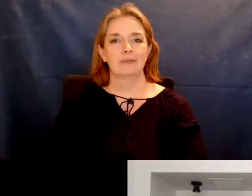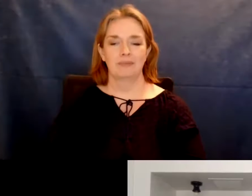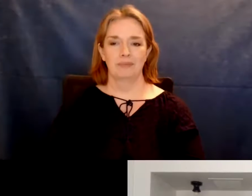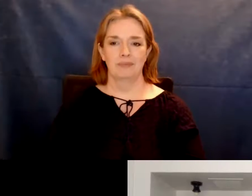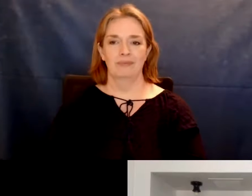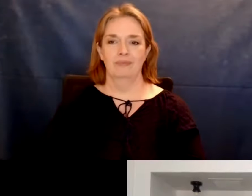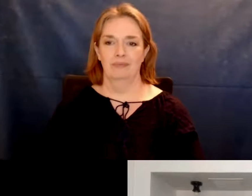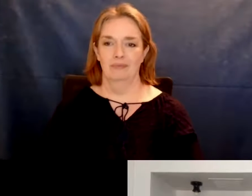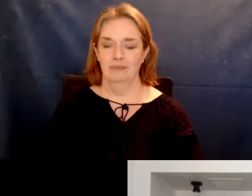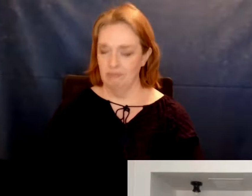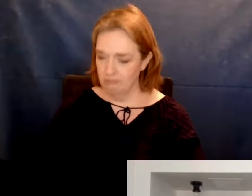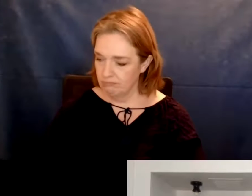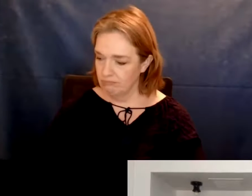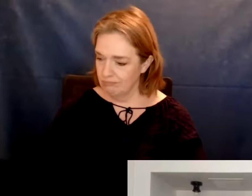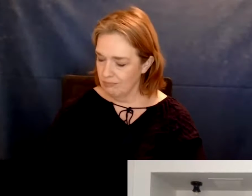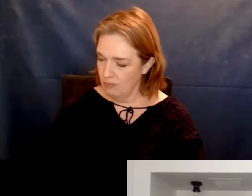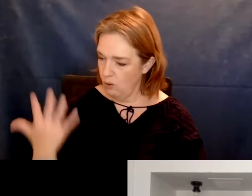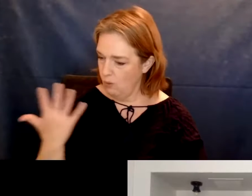What's unique about Boise?